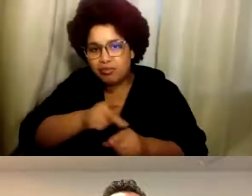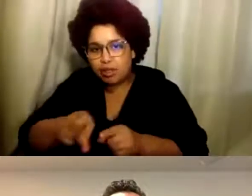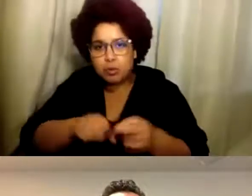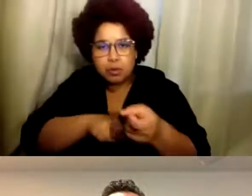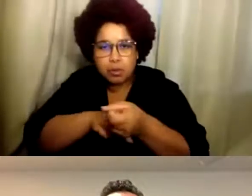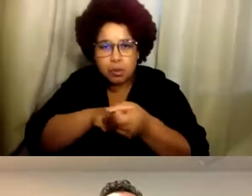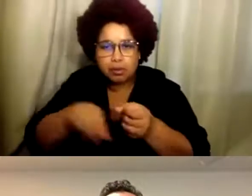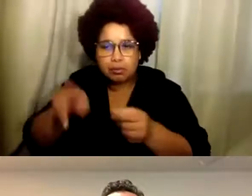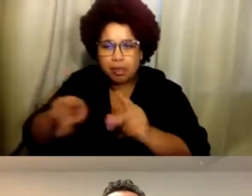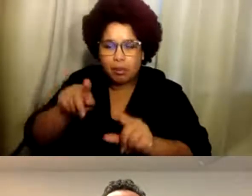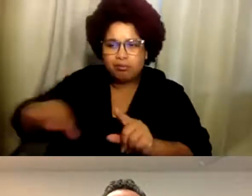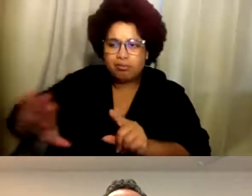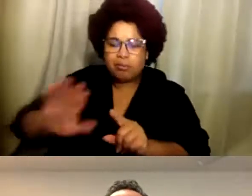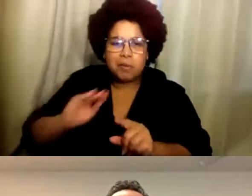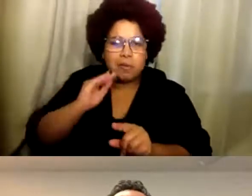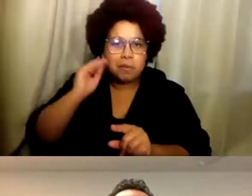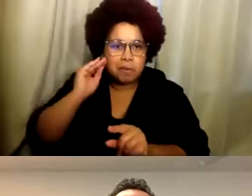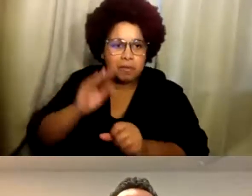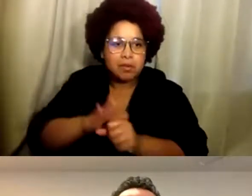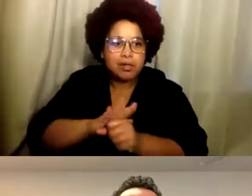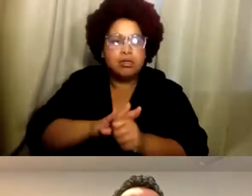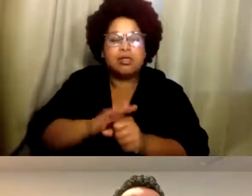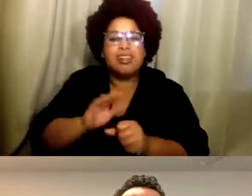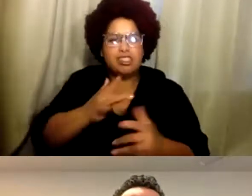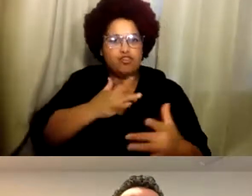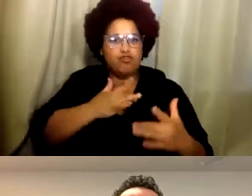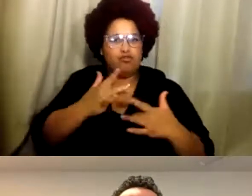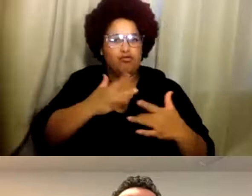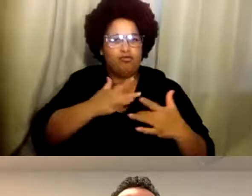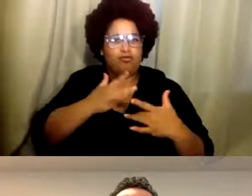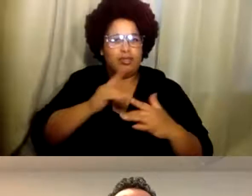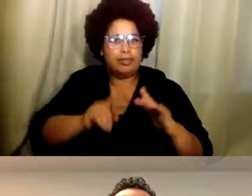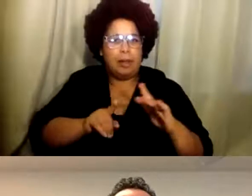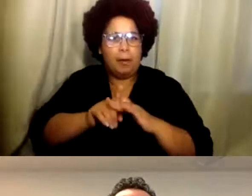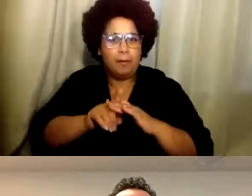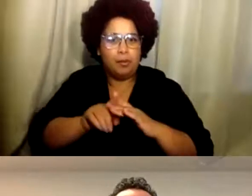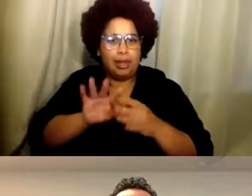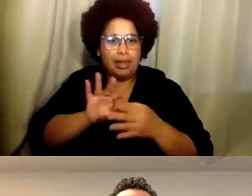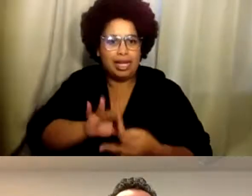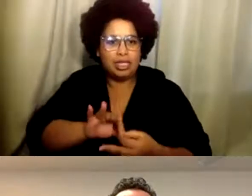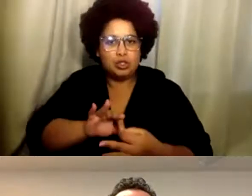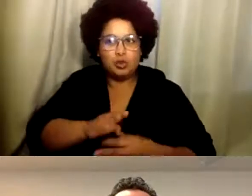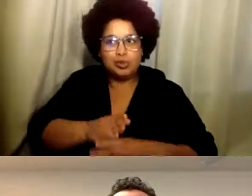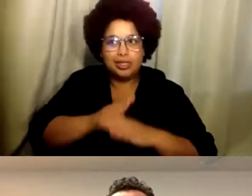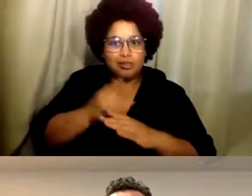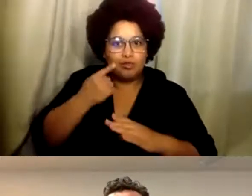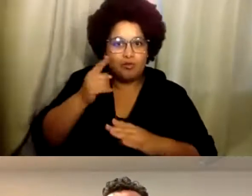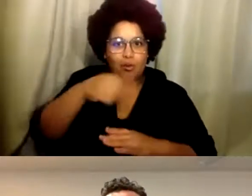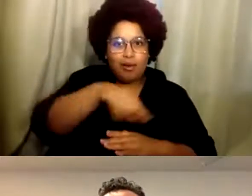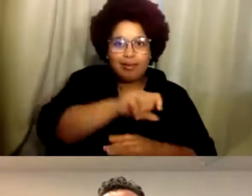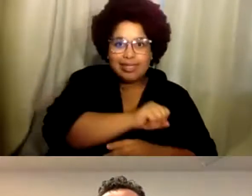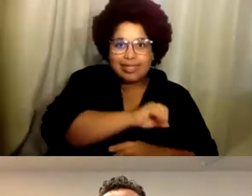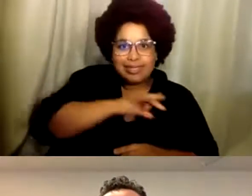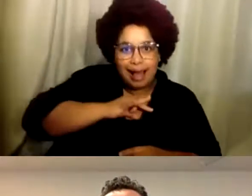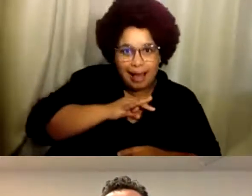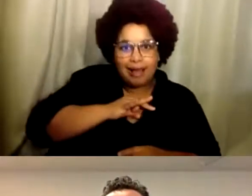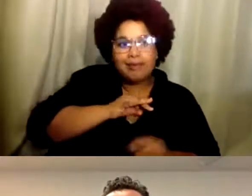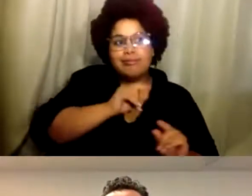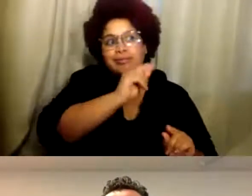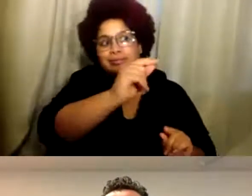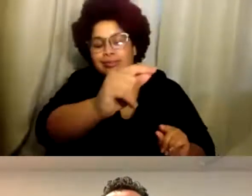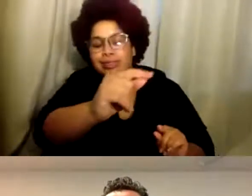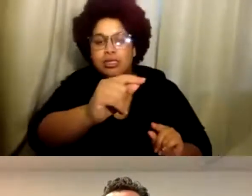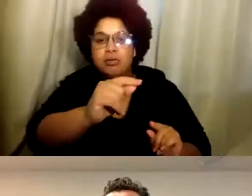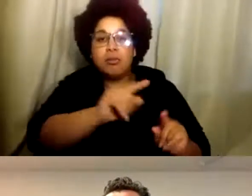homes, and sort of that concern of protection for the staff and others, but also we do have folks